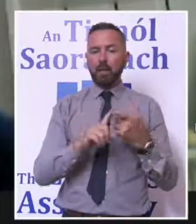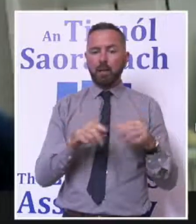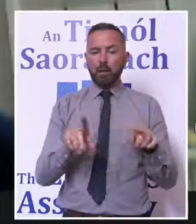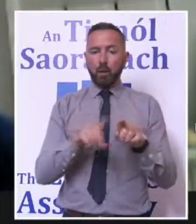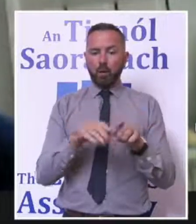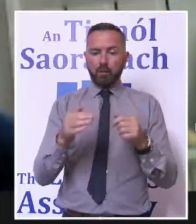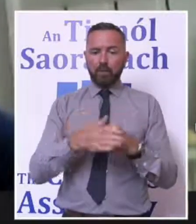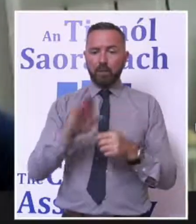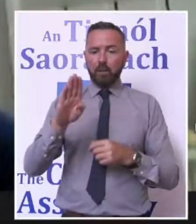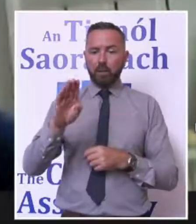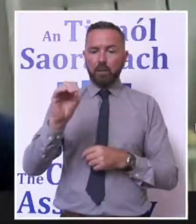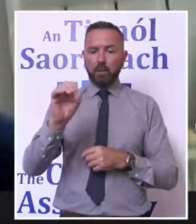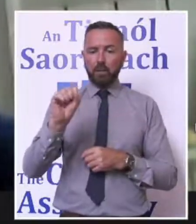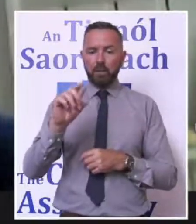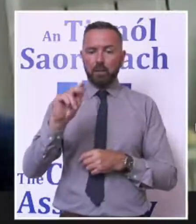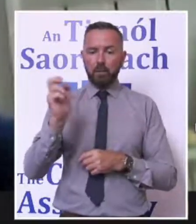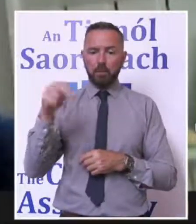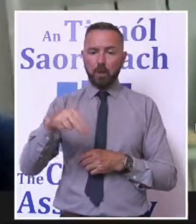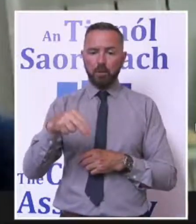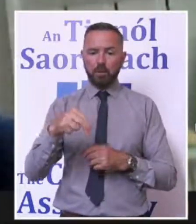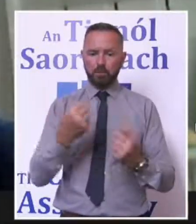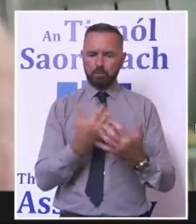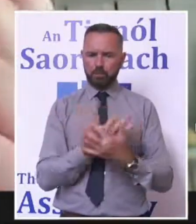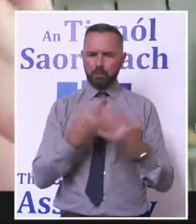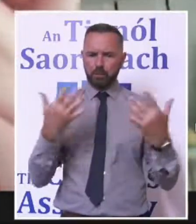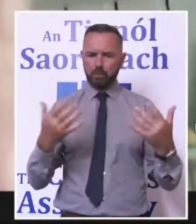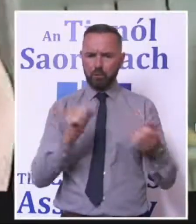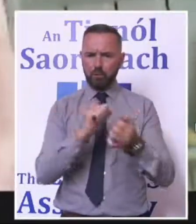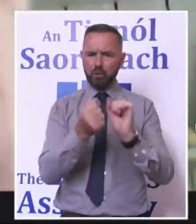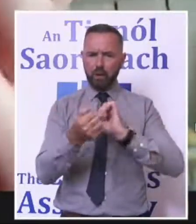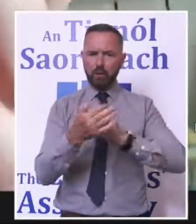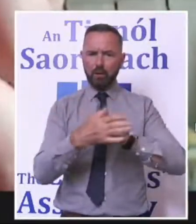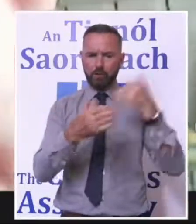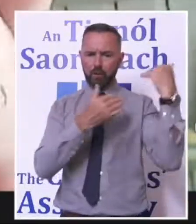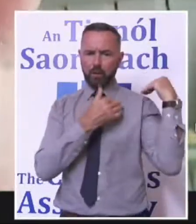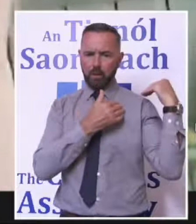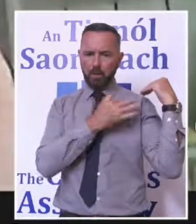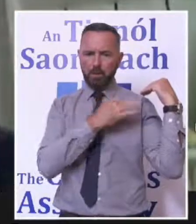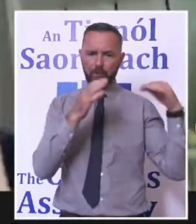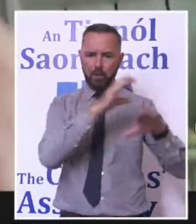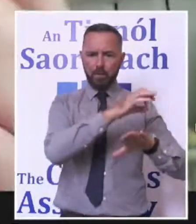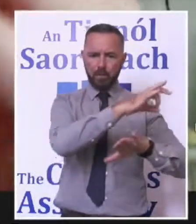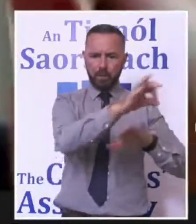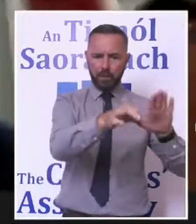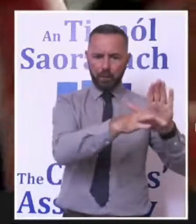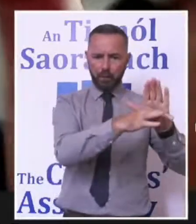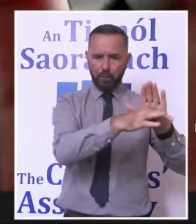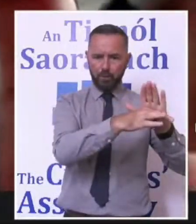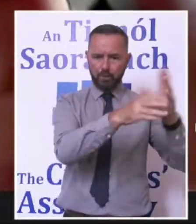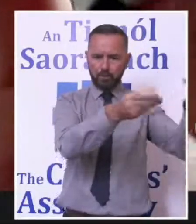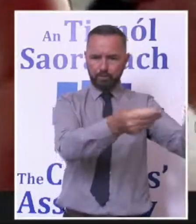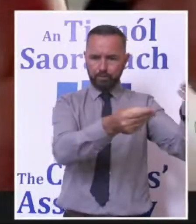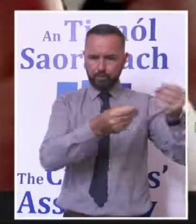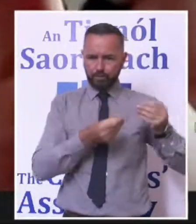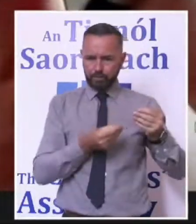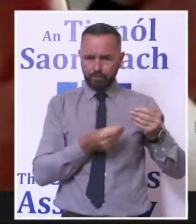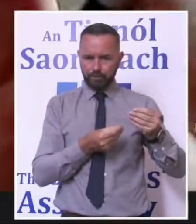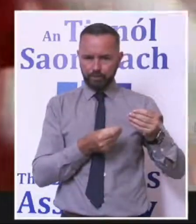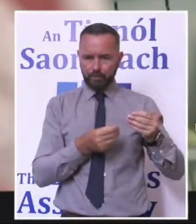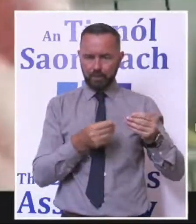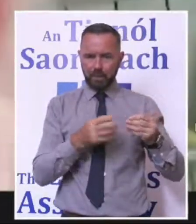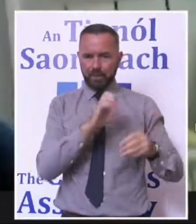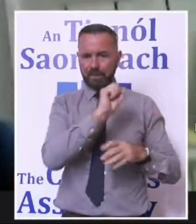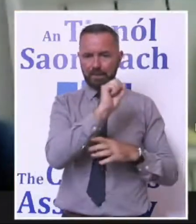for Boston, is a gradual migration of responsibilities from the state authorities like Massachusetts State